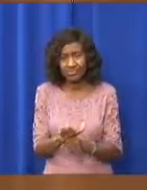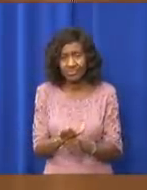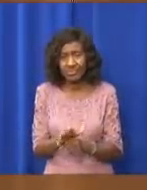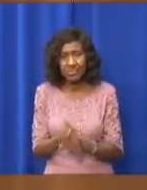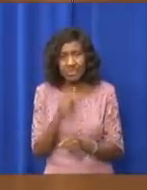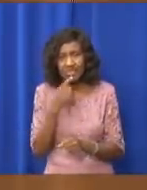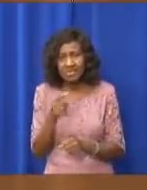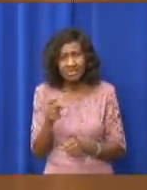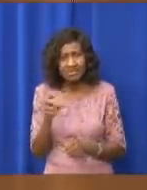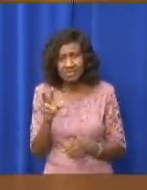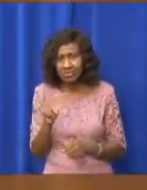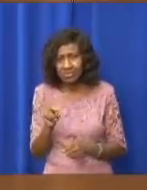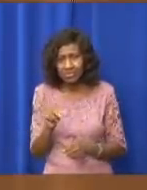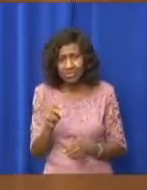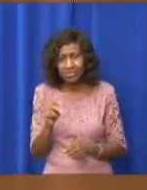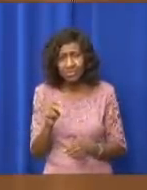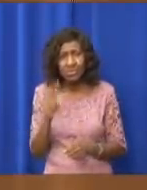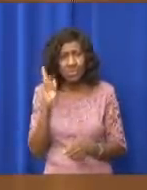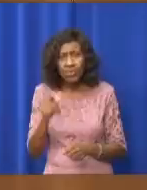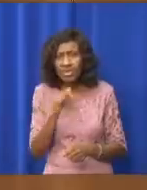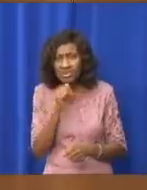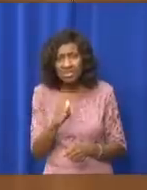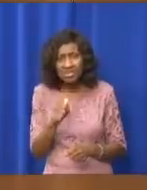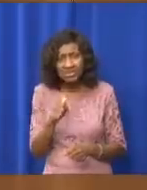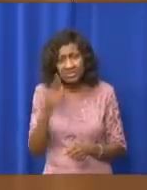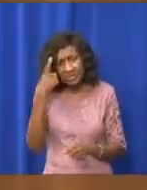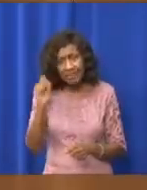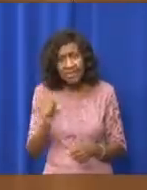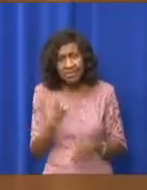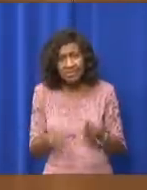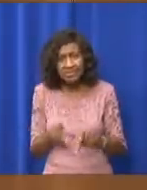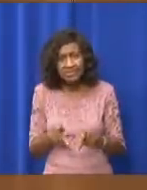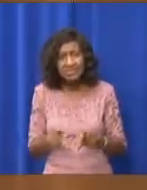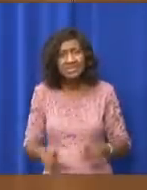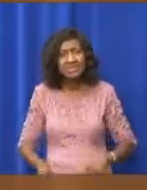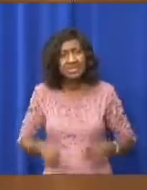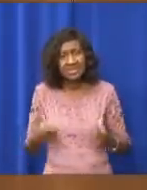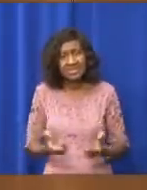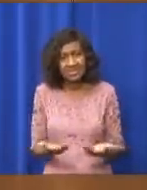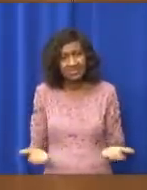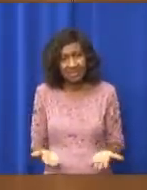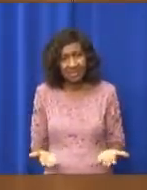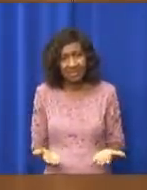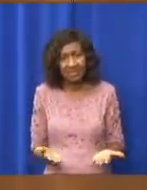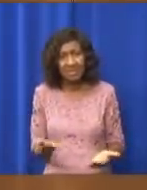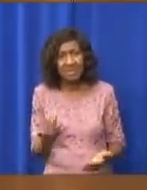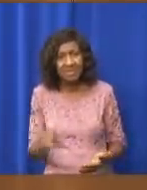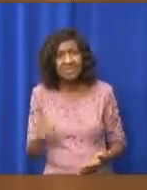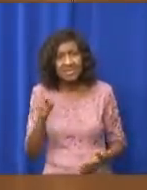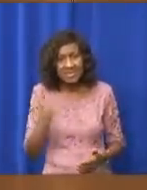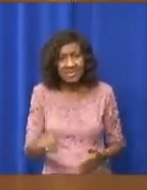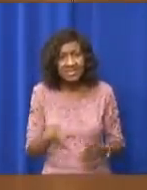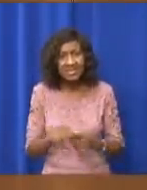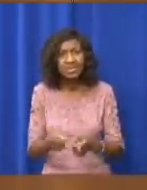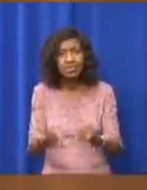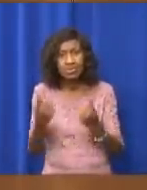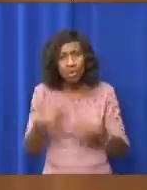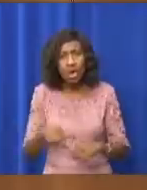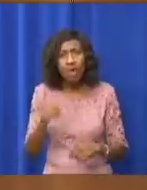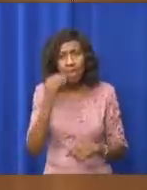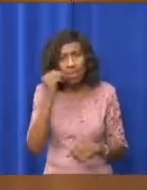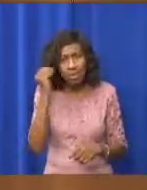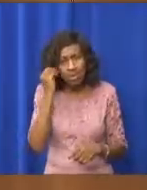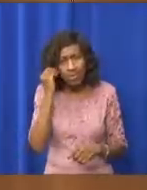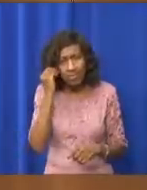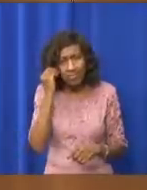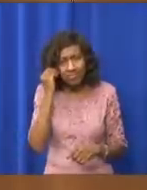had legal residency here, because they need to come home. So those people will, and that is